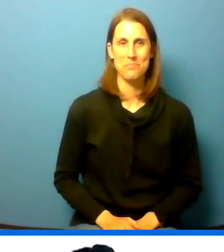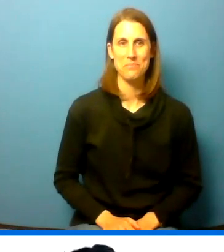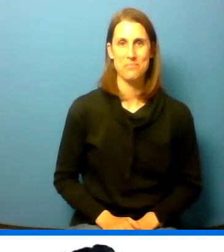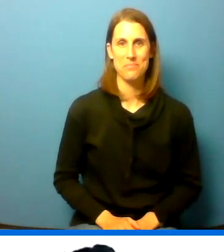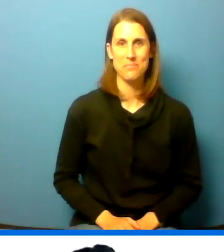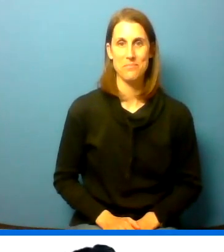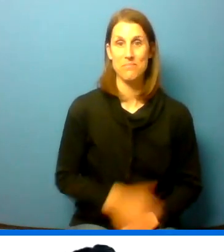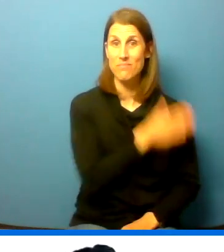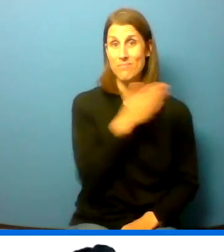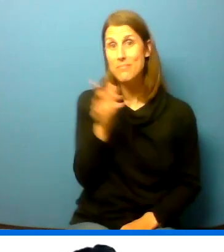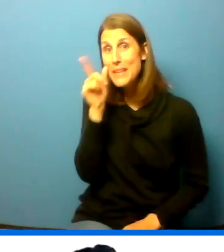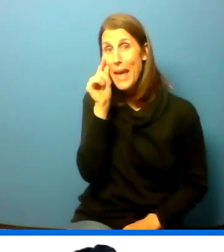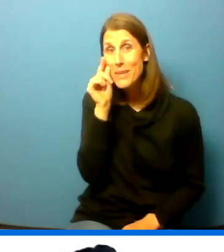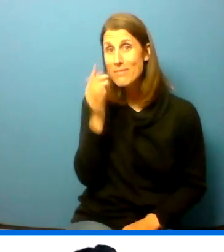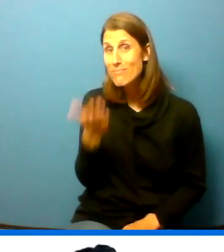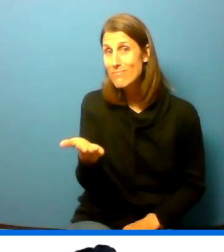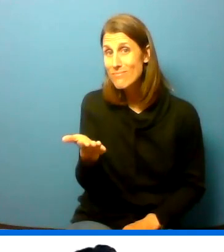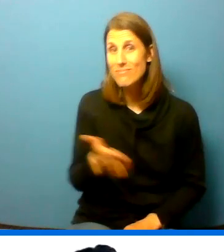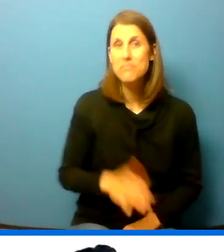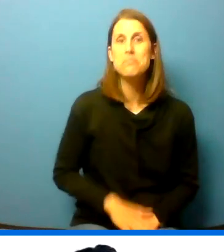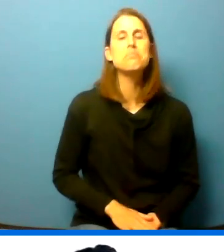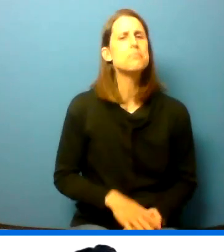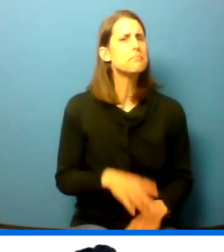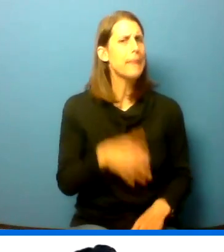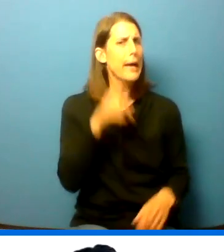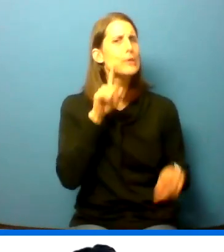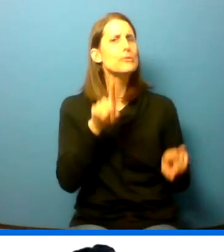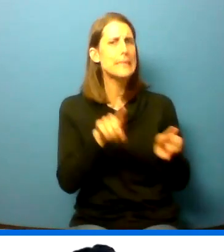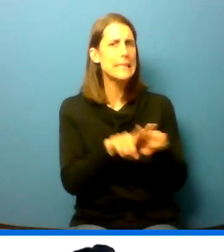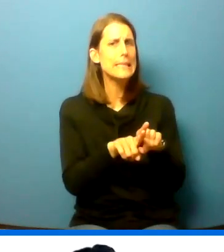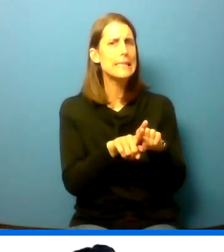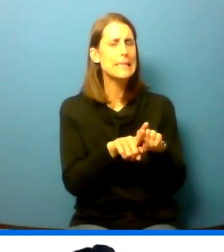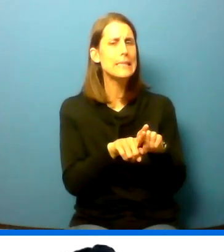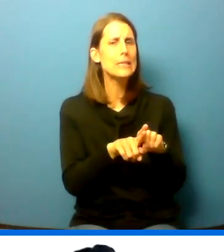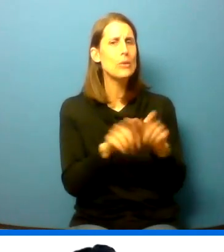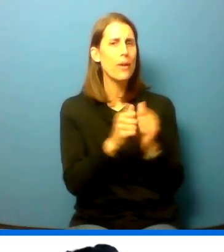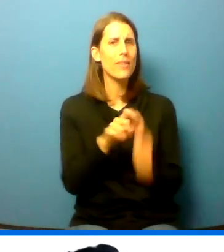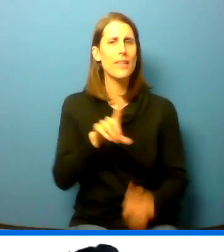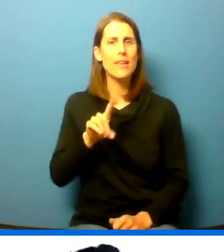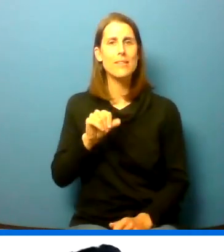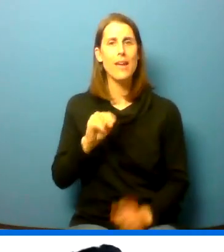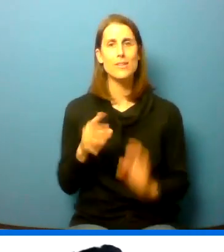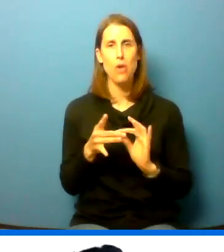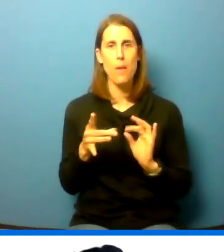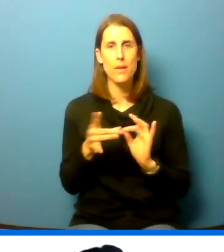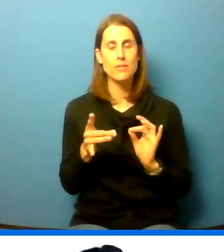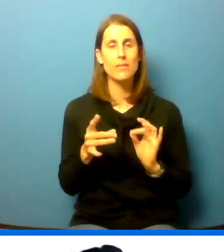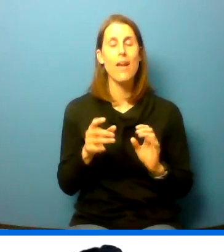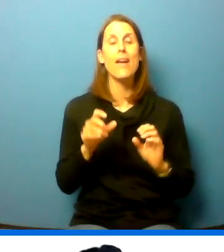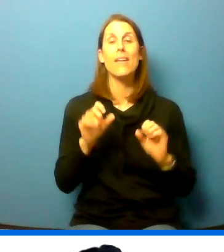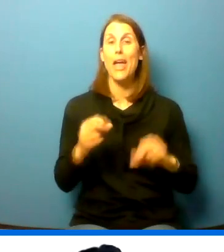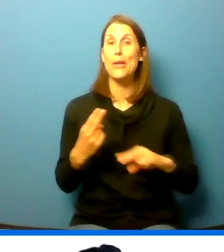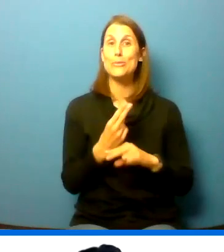How about you, Gabby? I agree. I think the device sharing has been really helpful for my students as well,